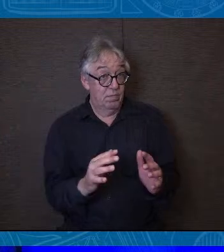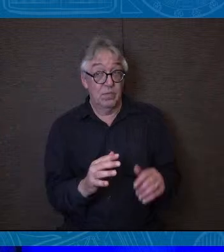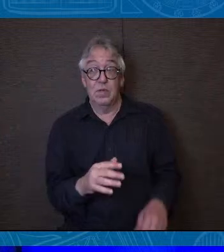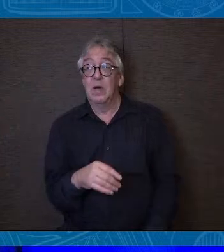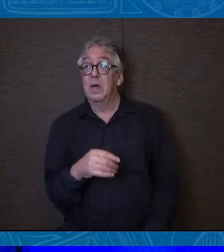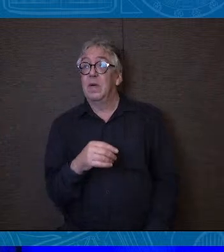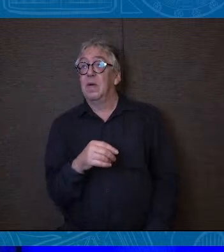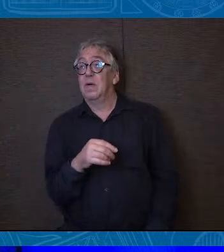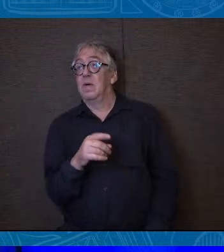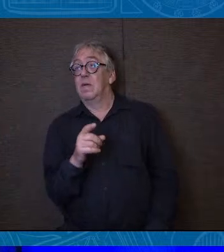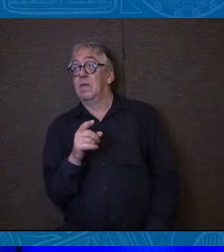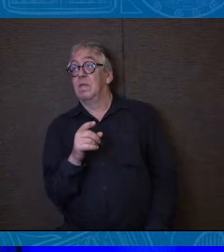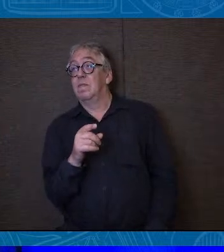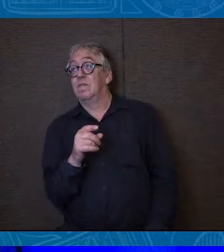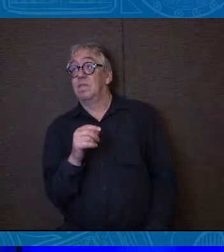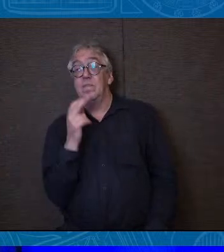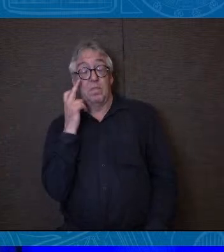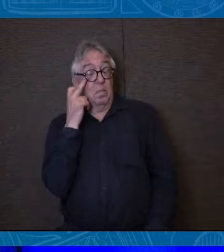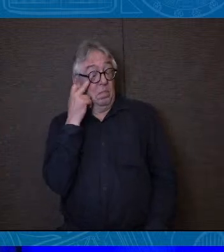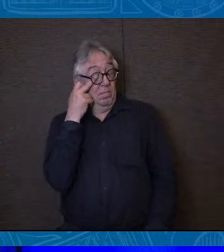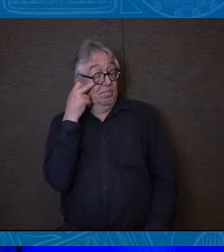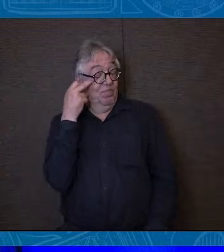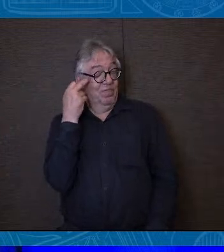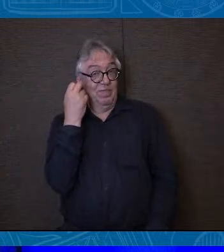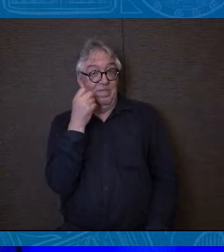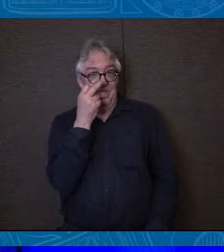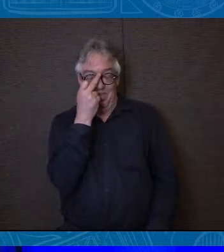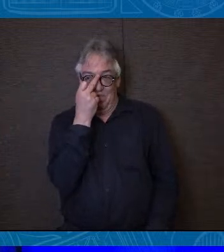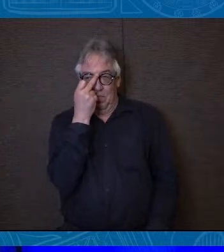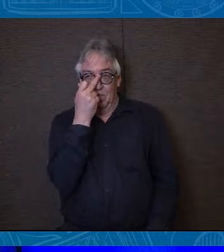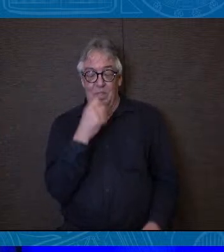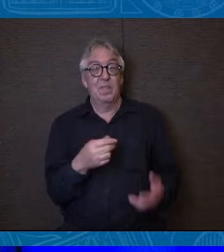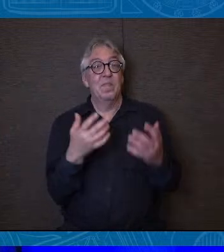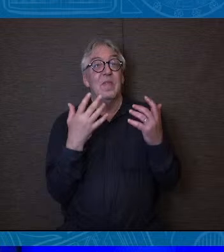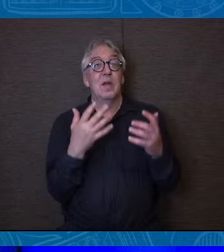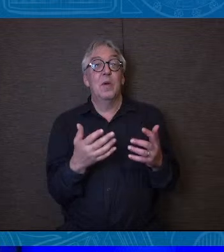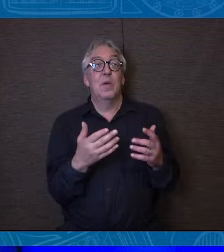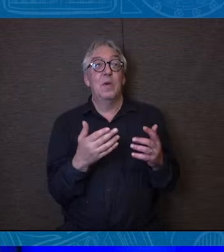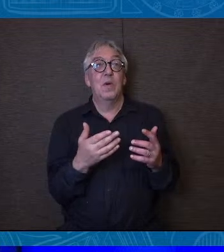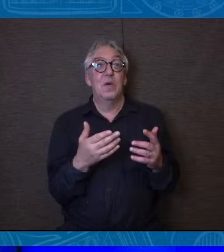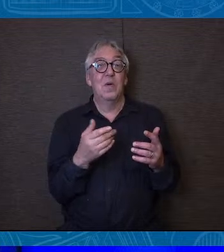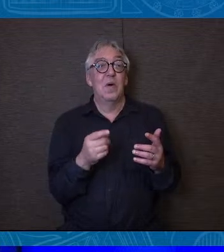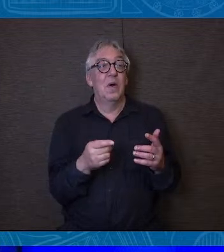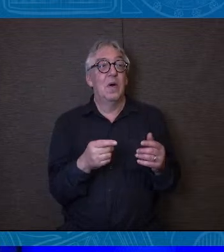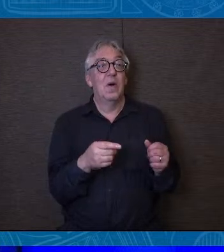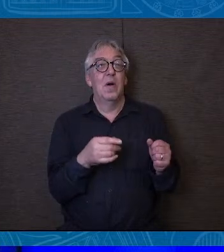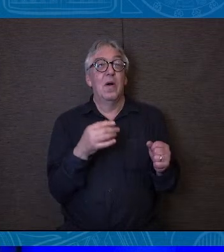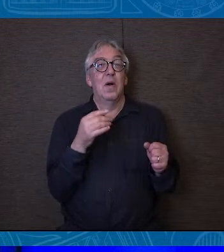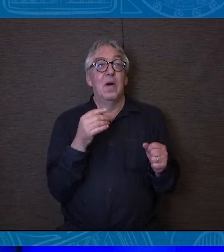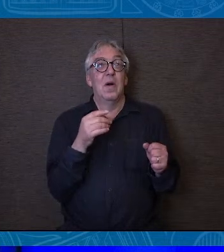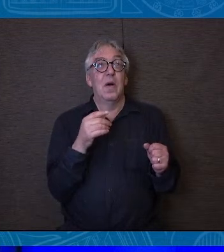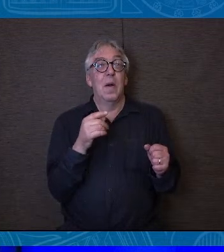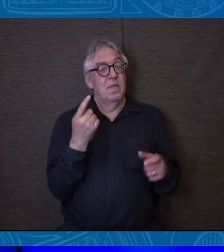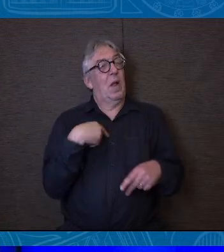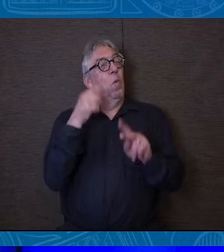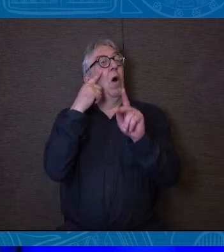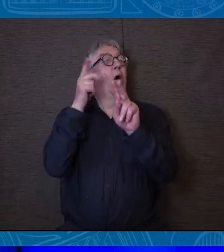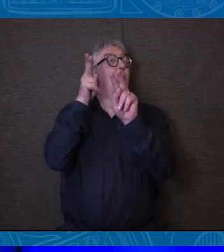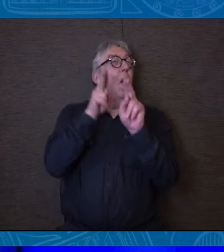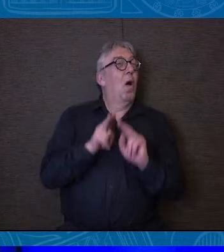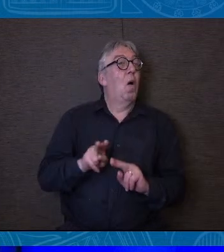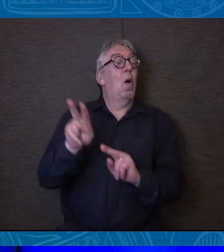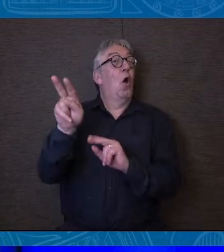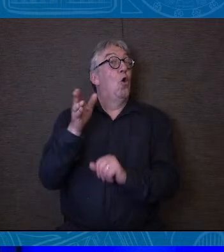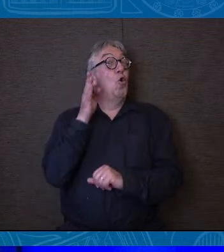Good platform. So going from the terrestrial technologies to some of the upcoming satellite